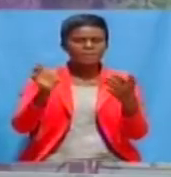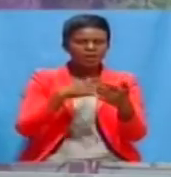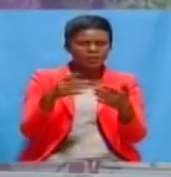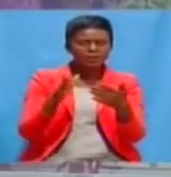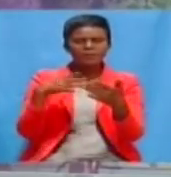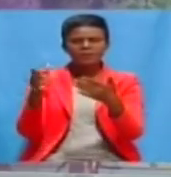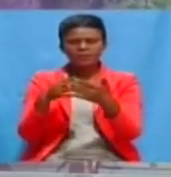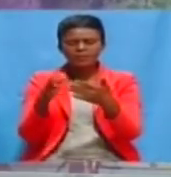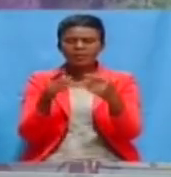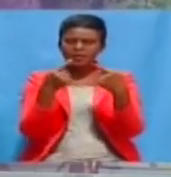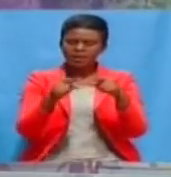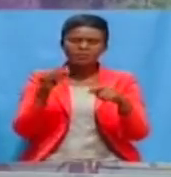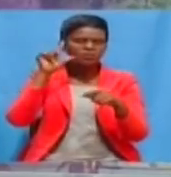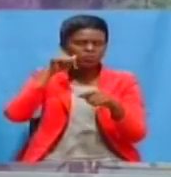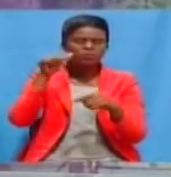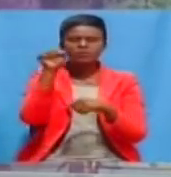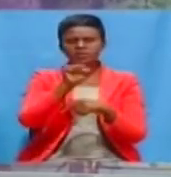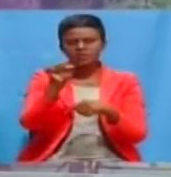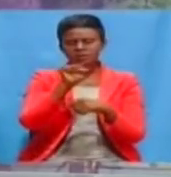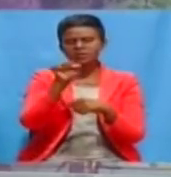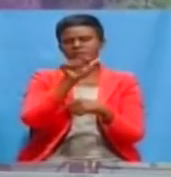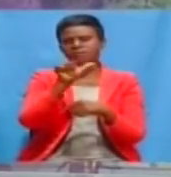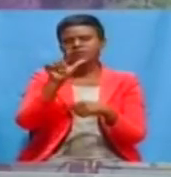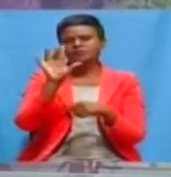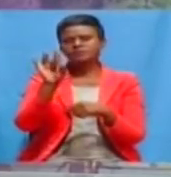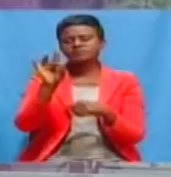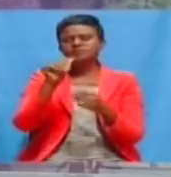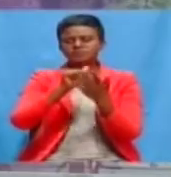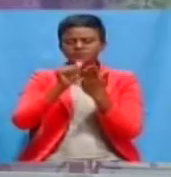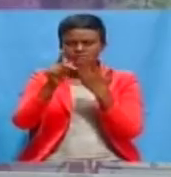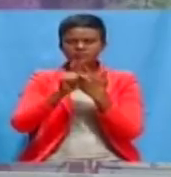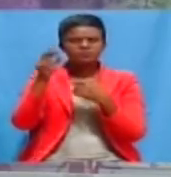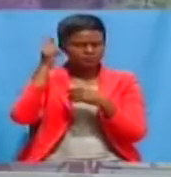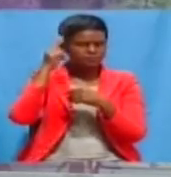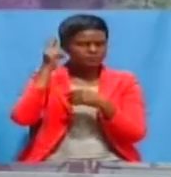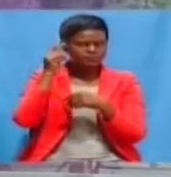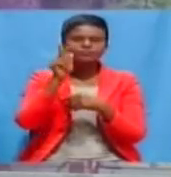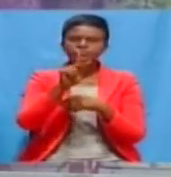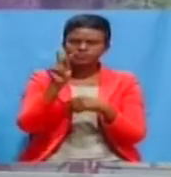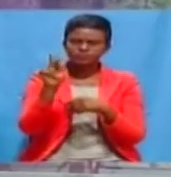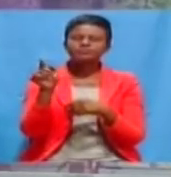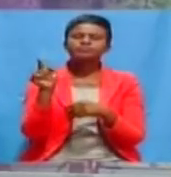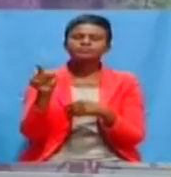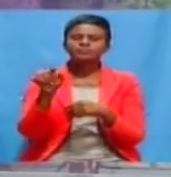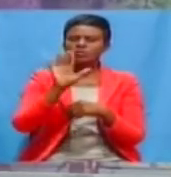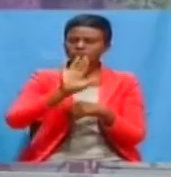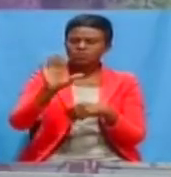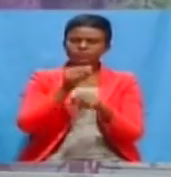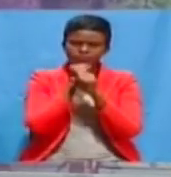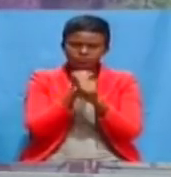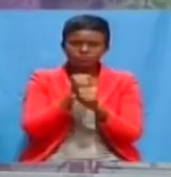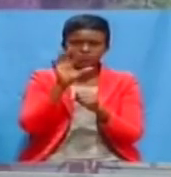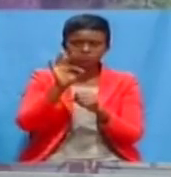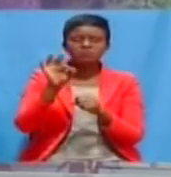event to be held tomorrow, Saturday, April 28th, in honor of the first Republican president's 94th